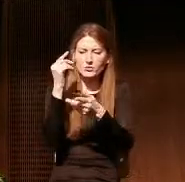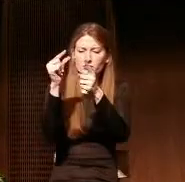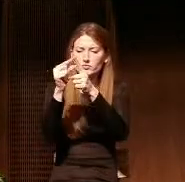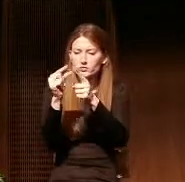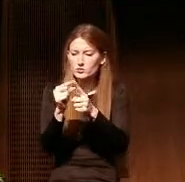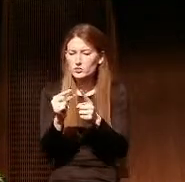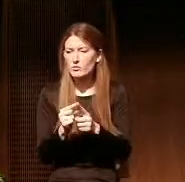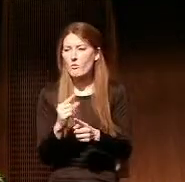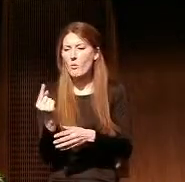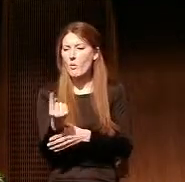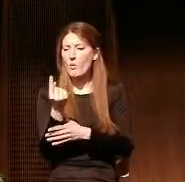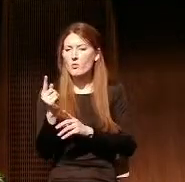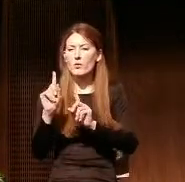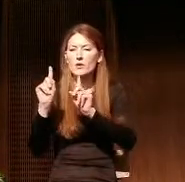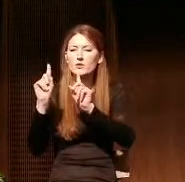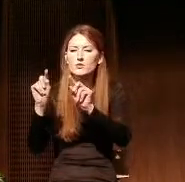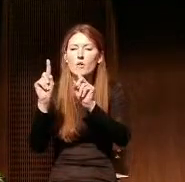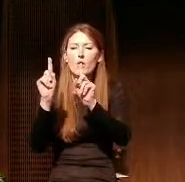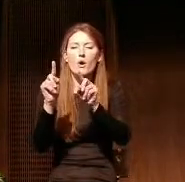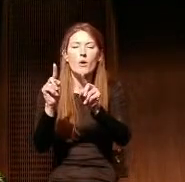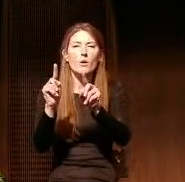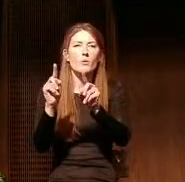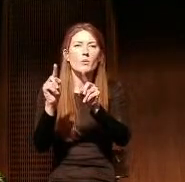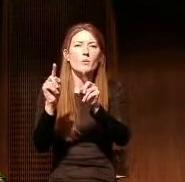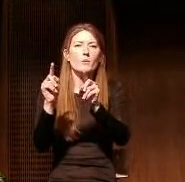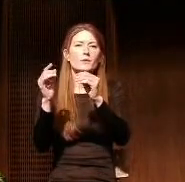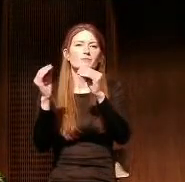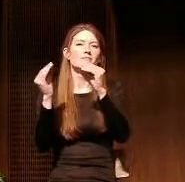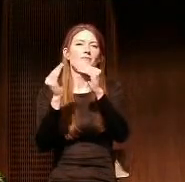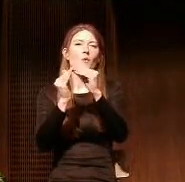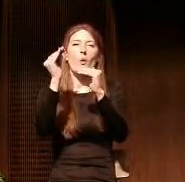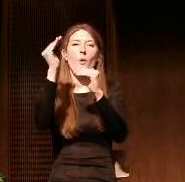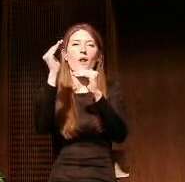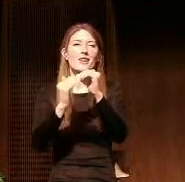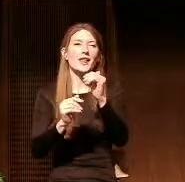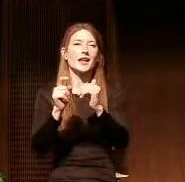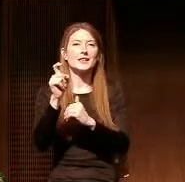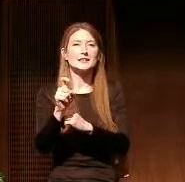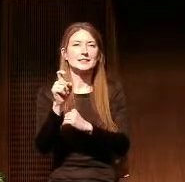always going above and beyond."